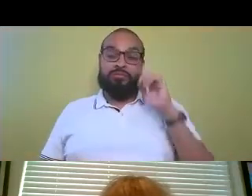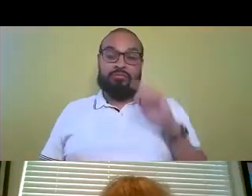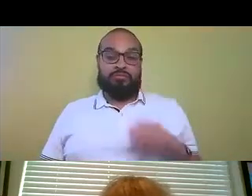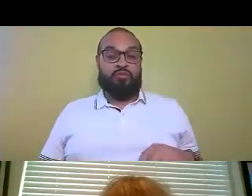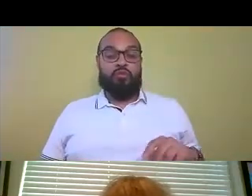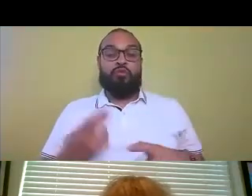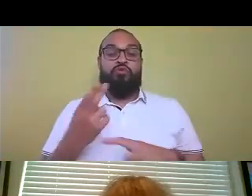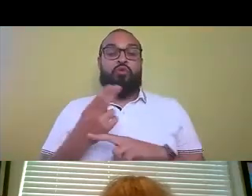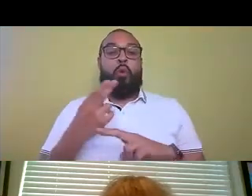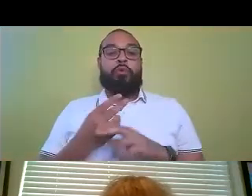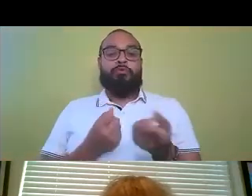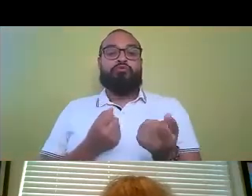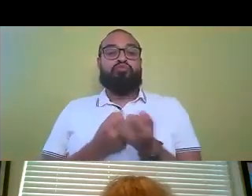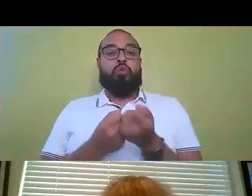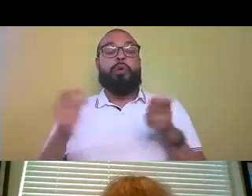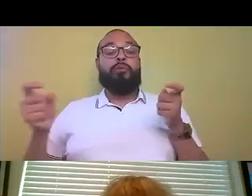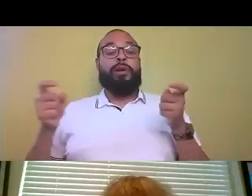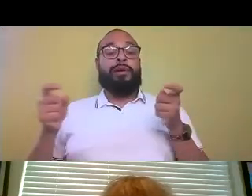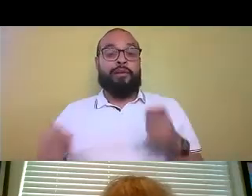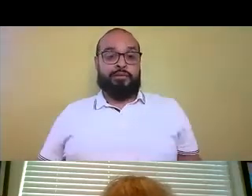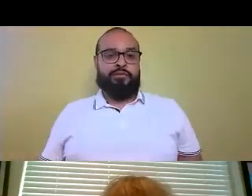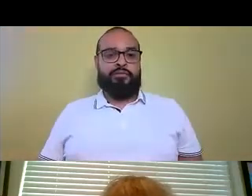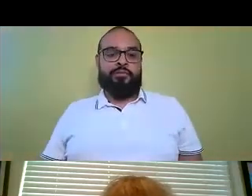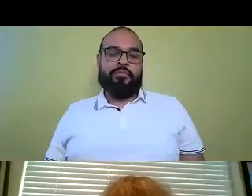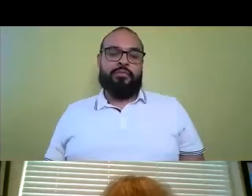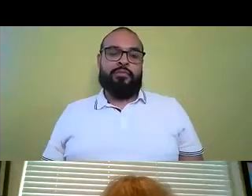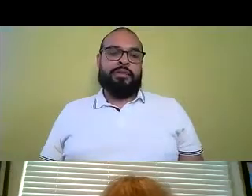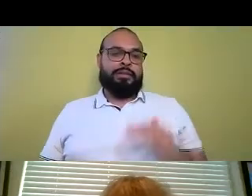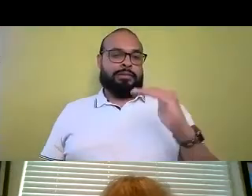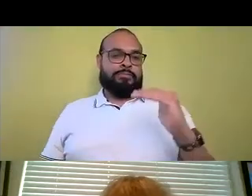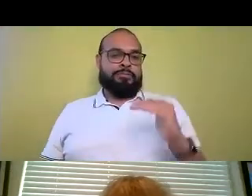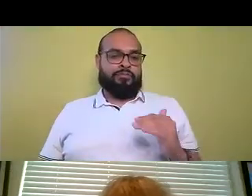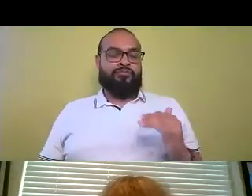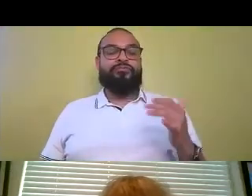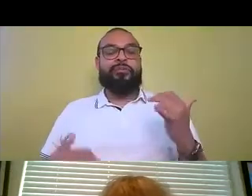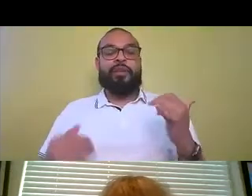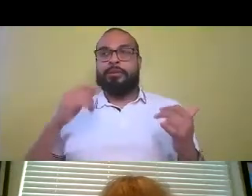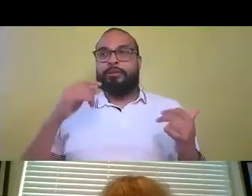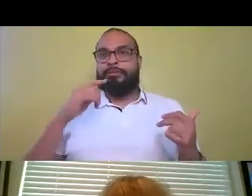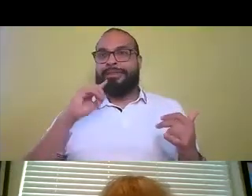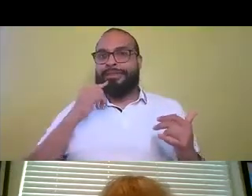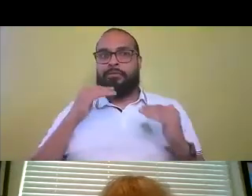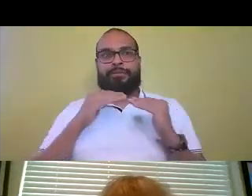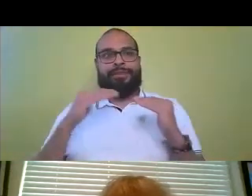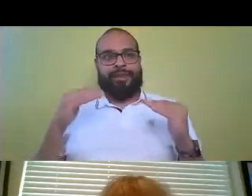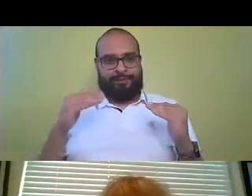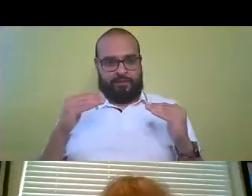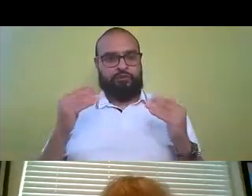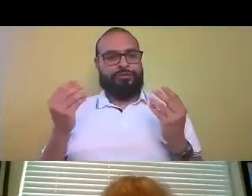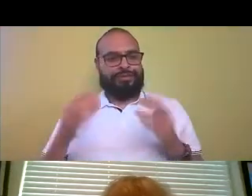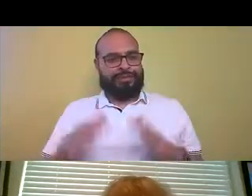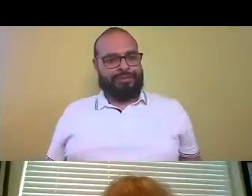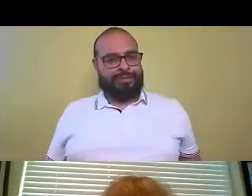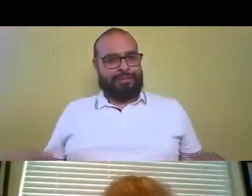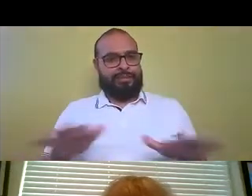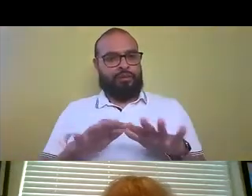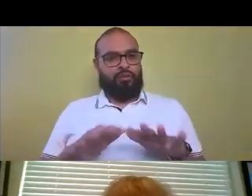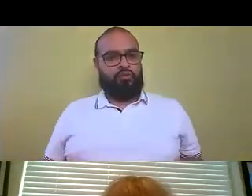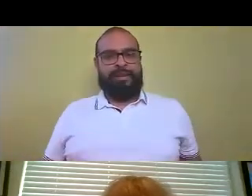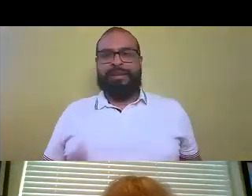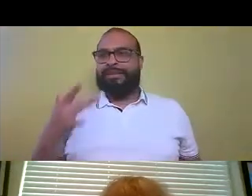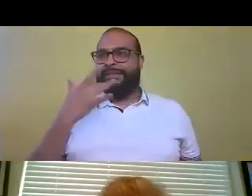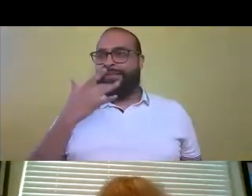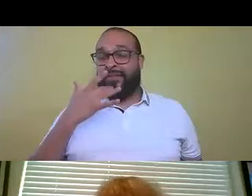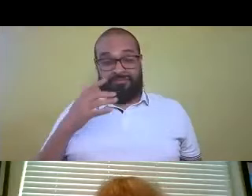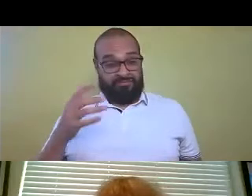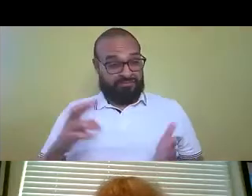regulation. So when we're thinking about intensity of texture, temperature, and flavor, do I want to give my